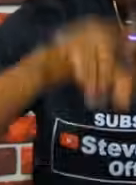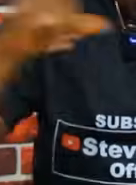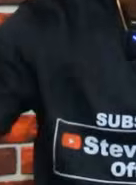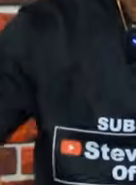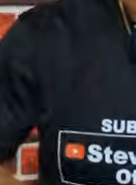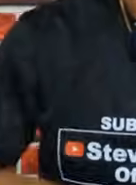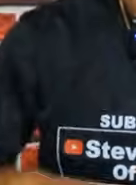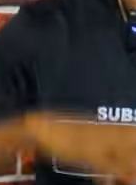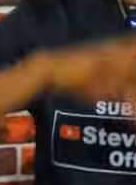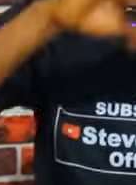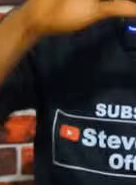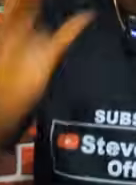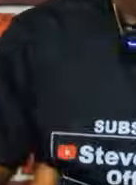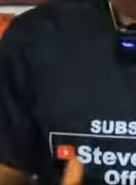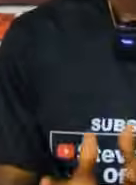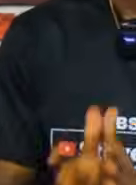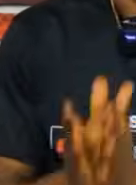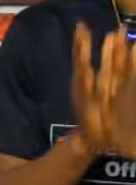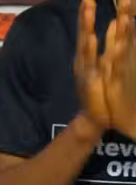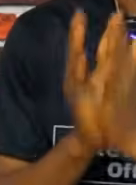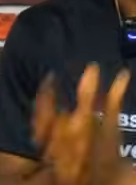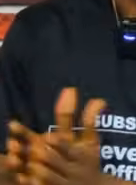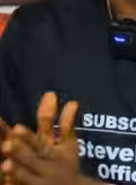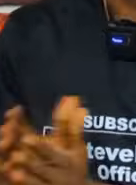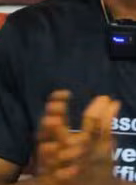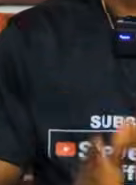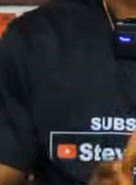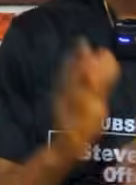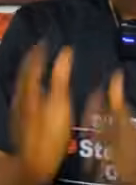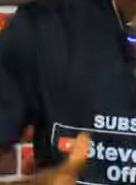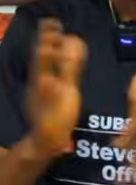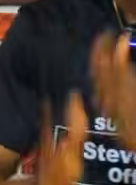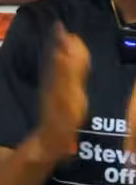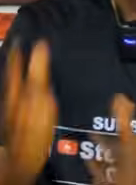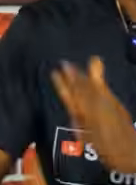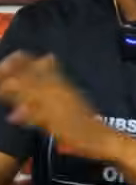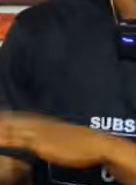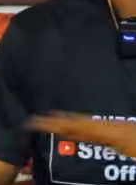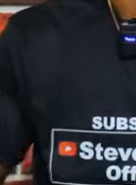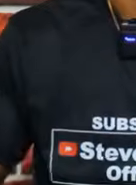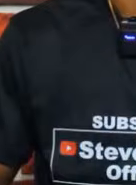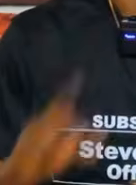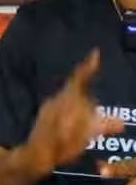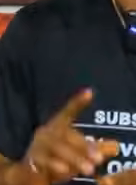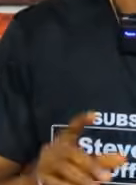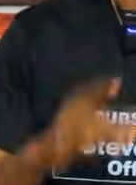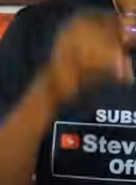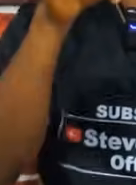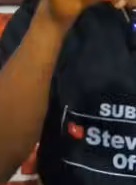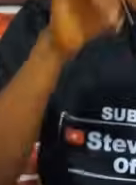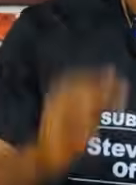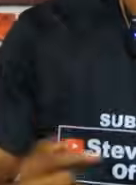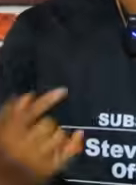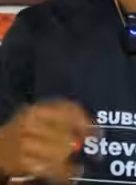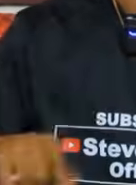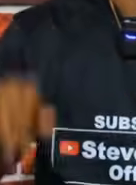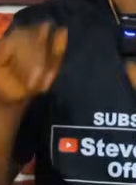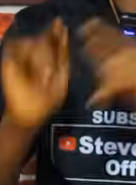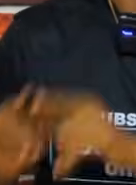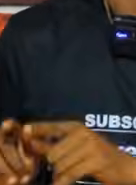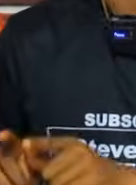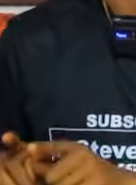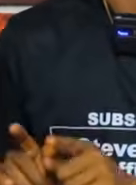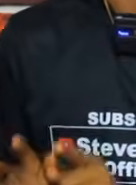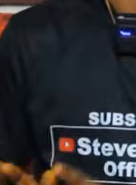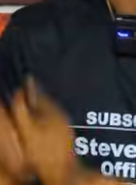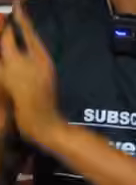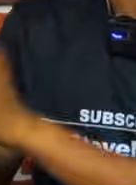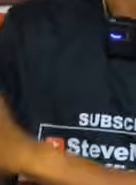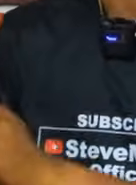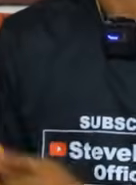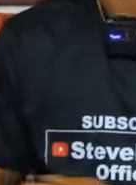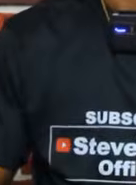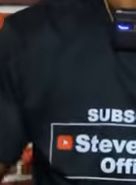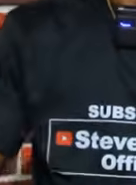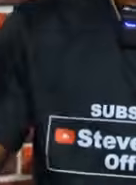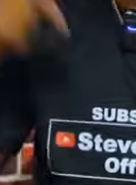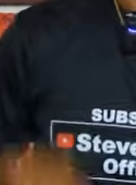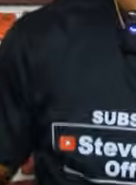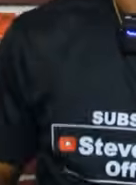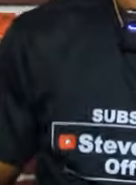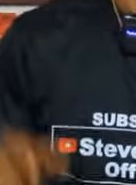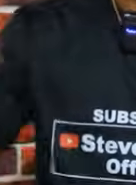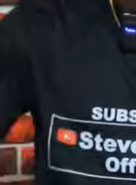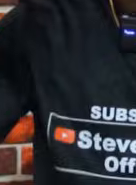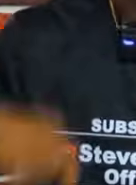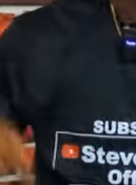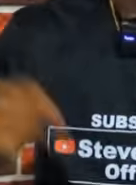adwuma e koso ensem bebre na e papa Stephen Adom che bia no e koso e wo ho no quick no ye ngotie ensem papa Stephen Adom che bia e kan ye